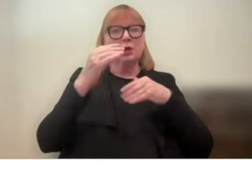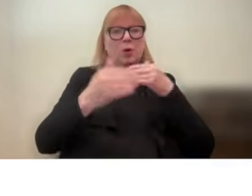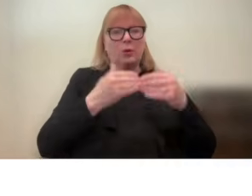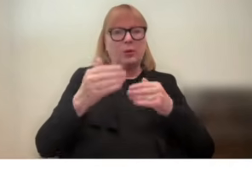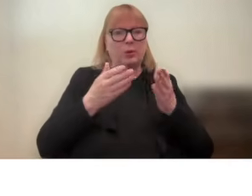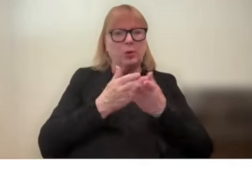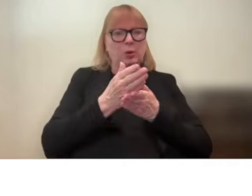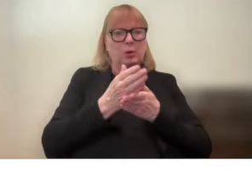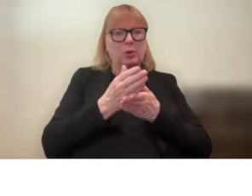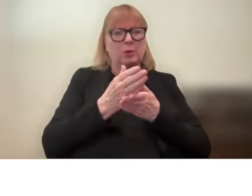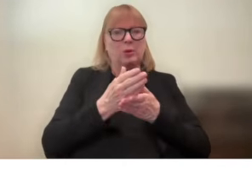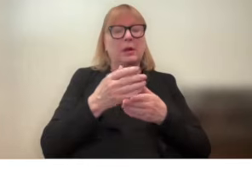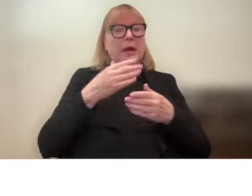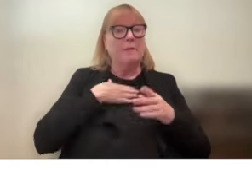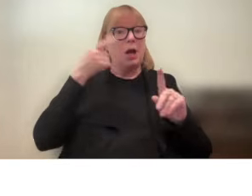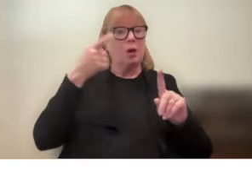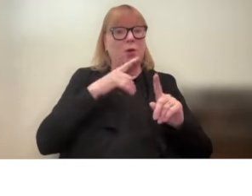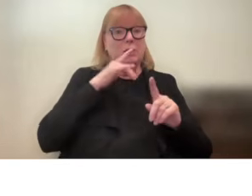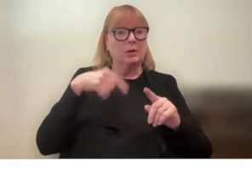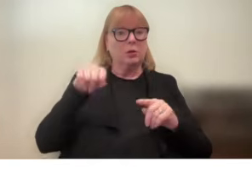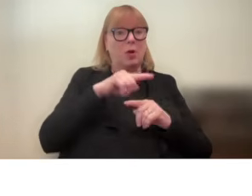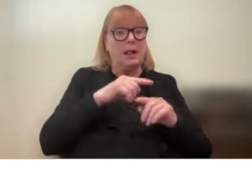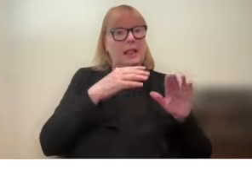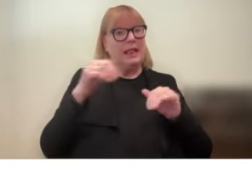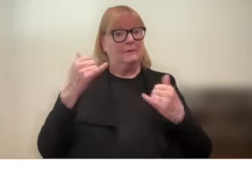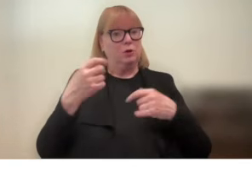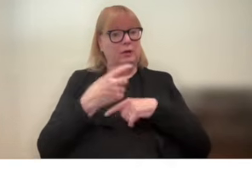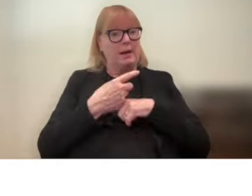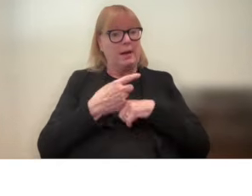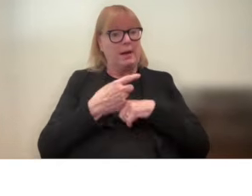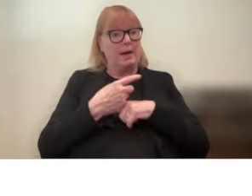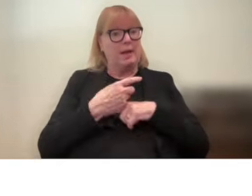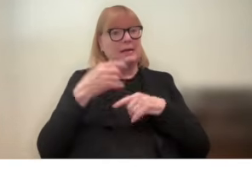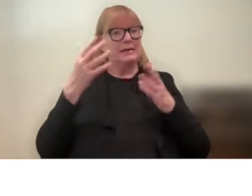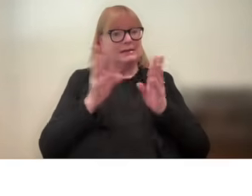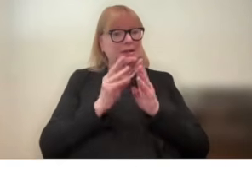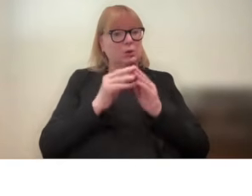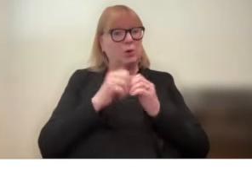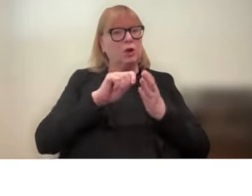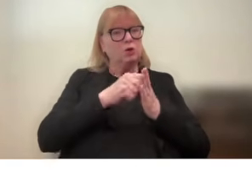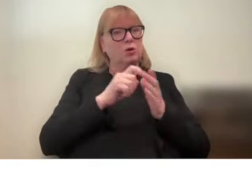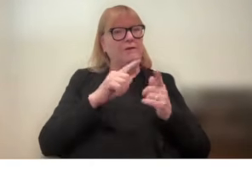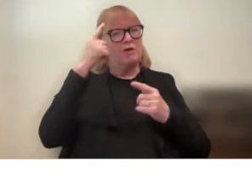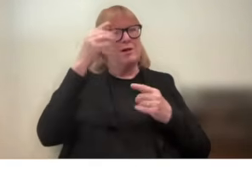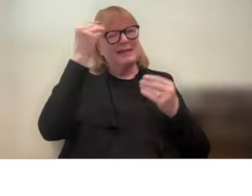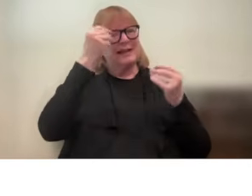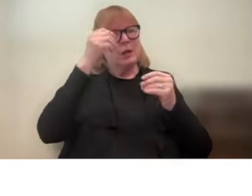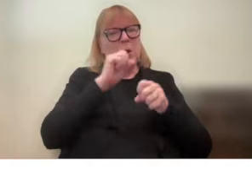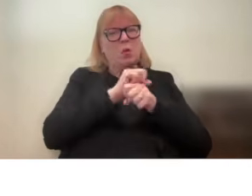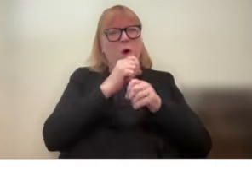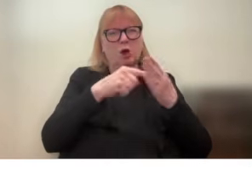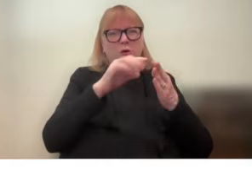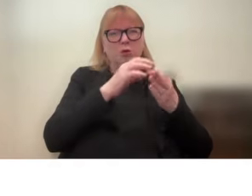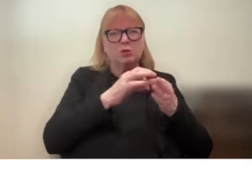through. And my goal is really that you all will leave today's session with some tools for thinking more critically